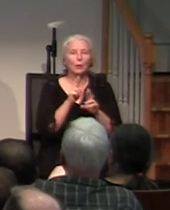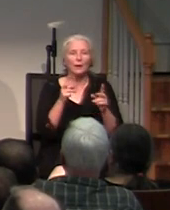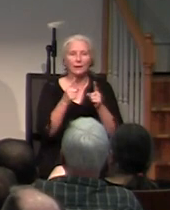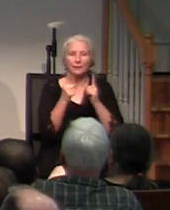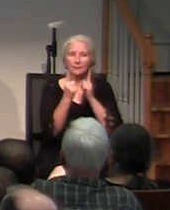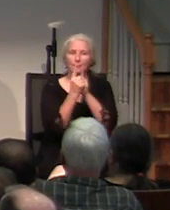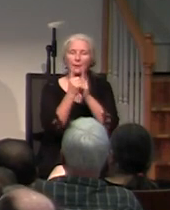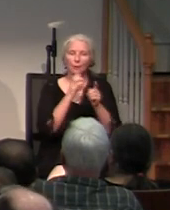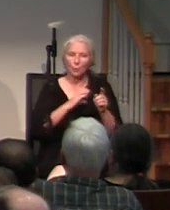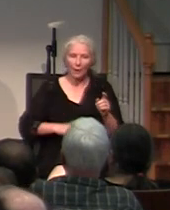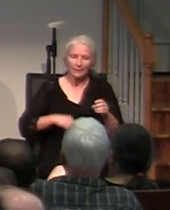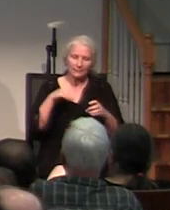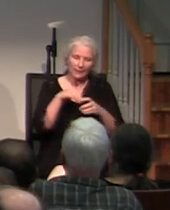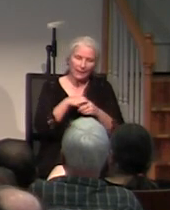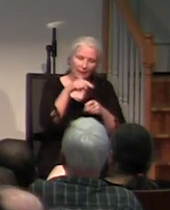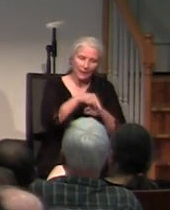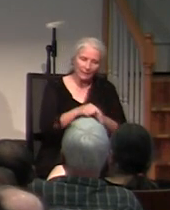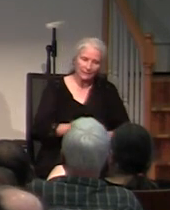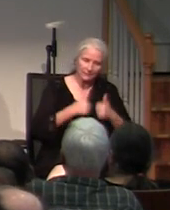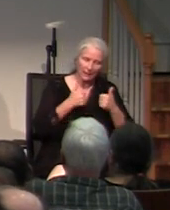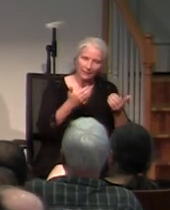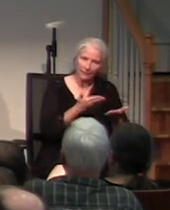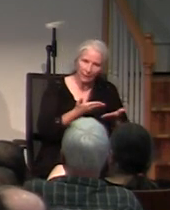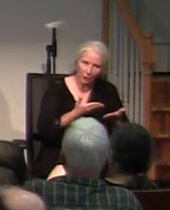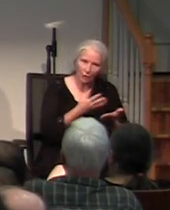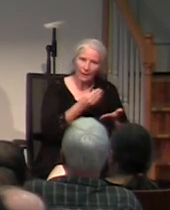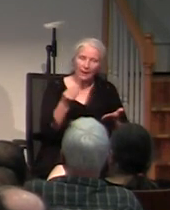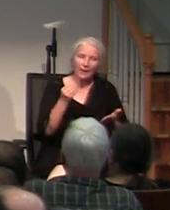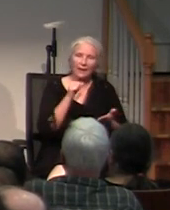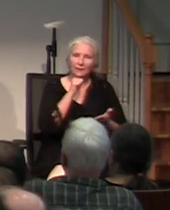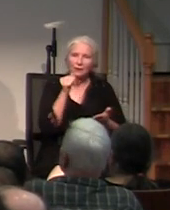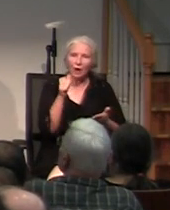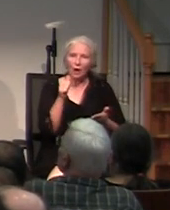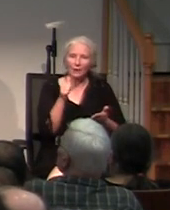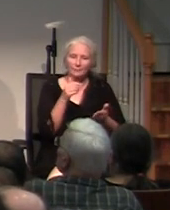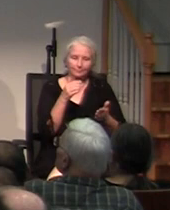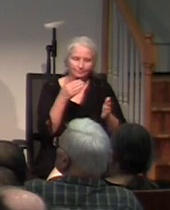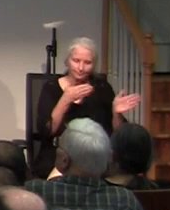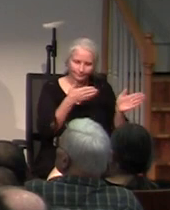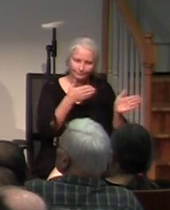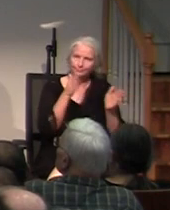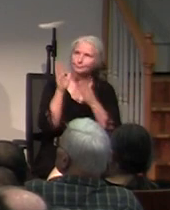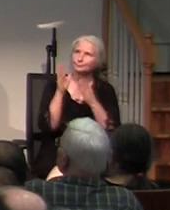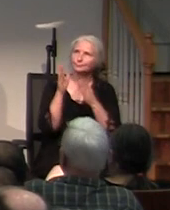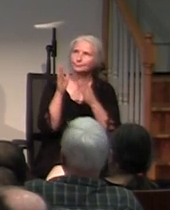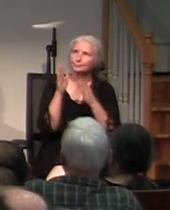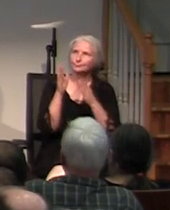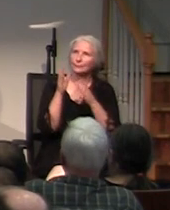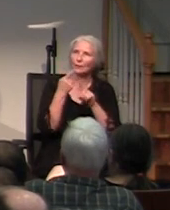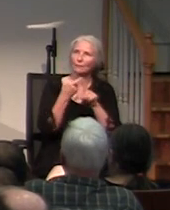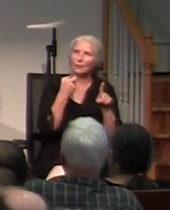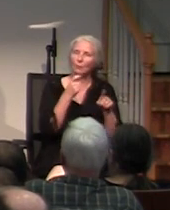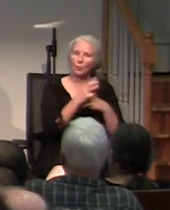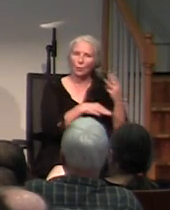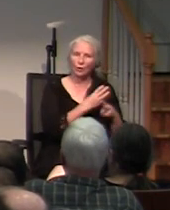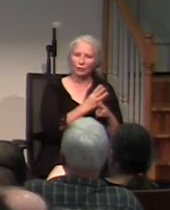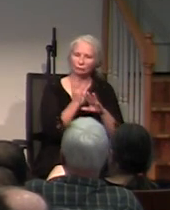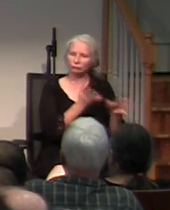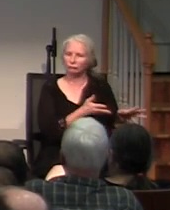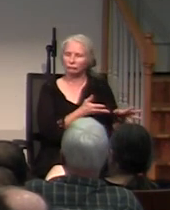not so much a theological statement, but it is, it's a deep theological statement, but you see its